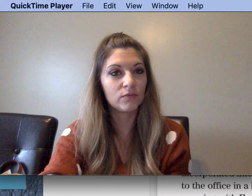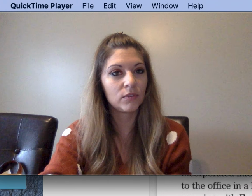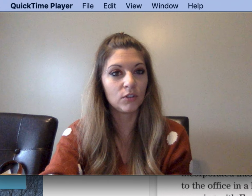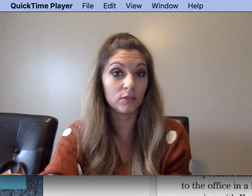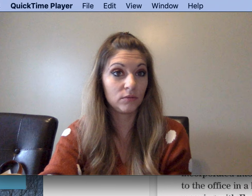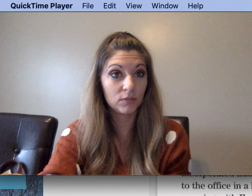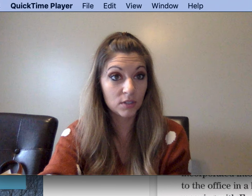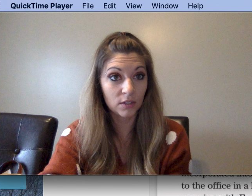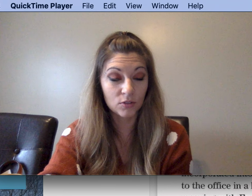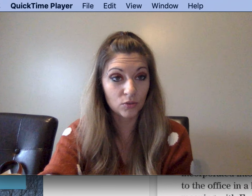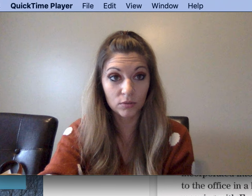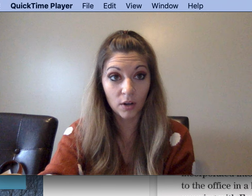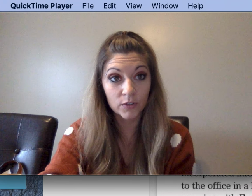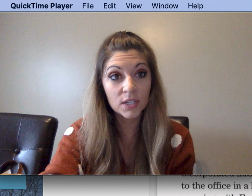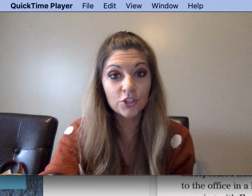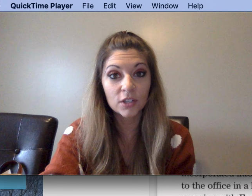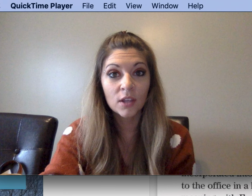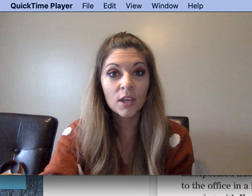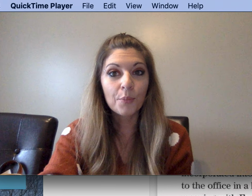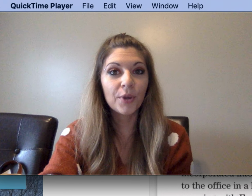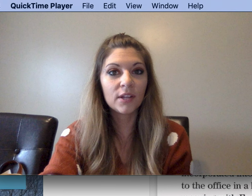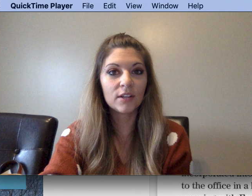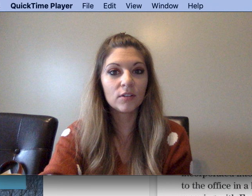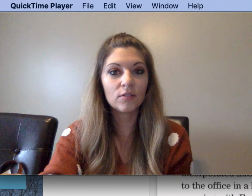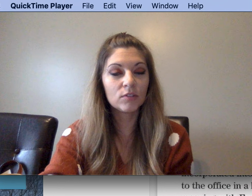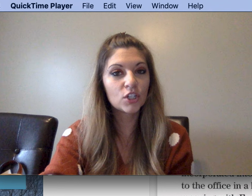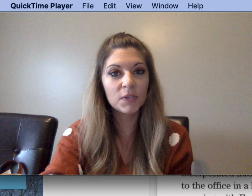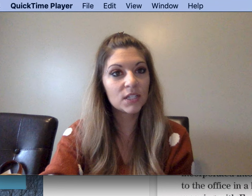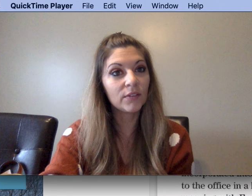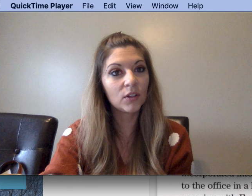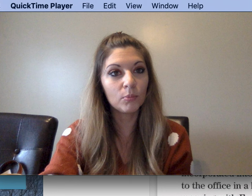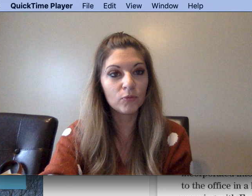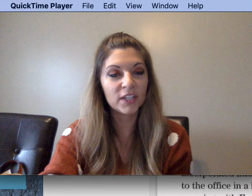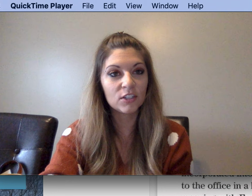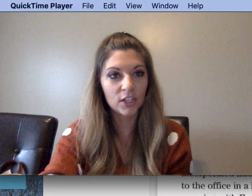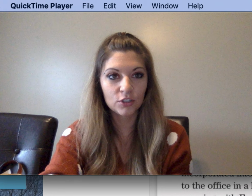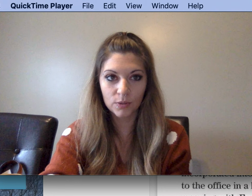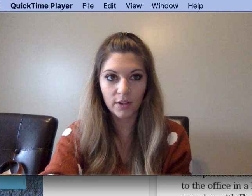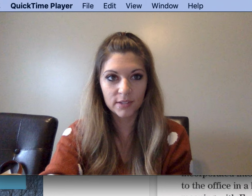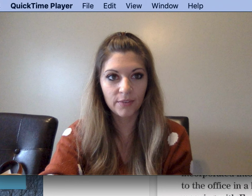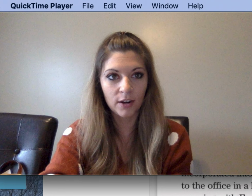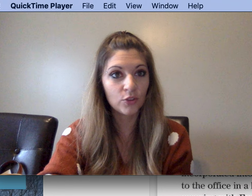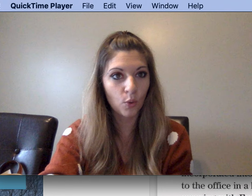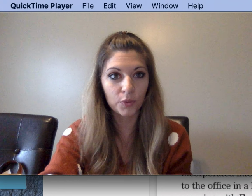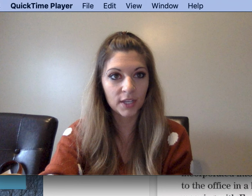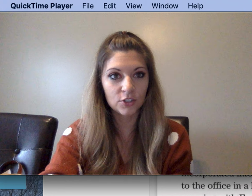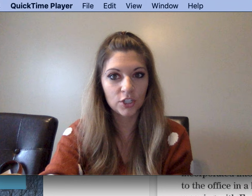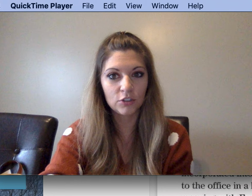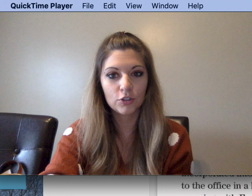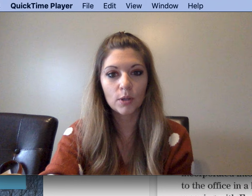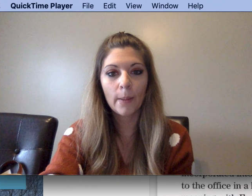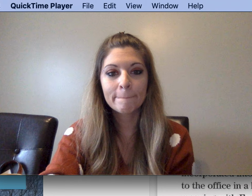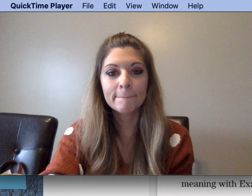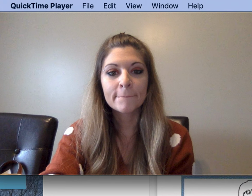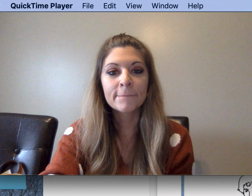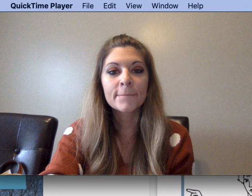rest of your sentence or conversation, but just because of a little movement and change to a classifier, the whole thing has